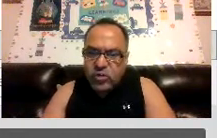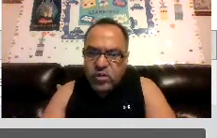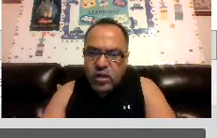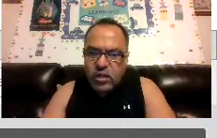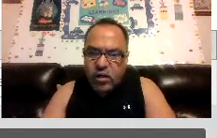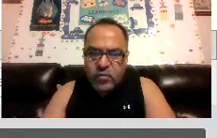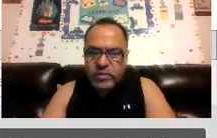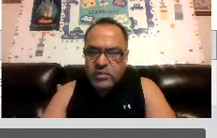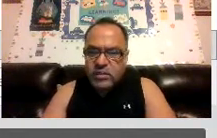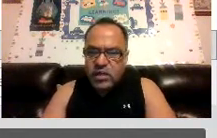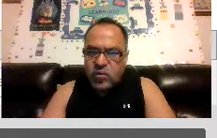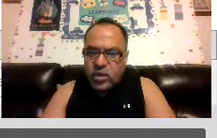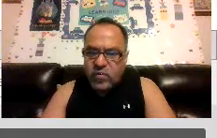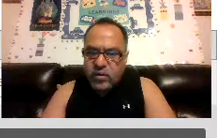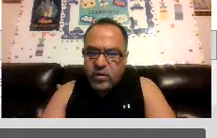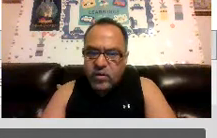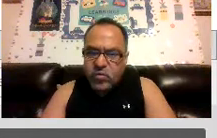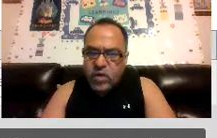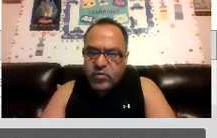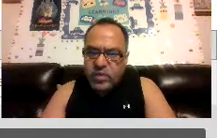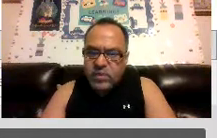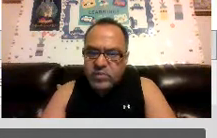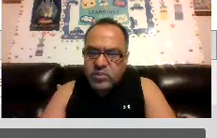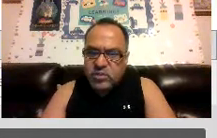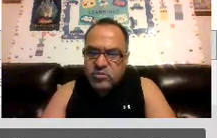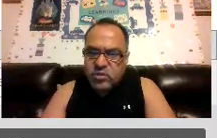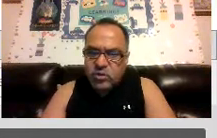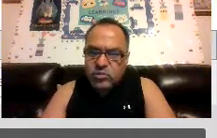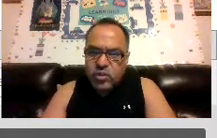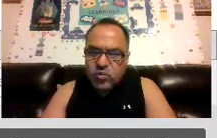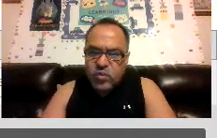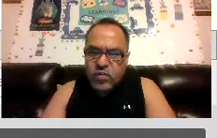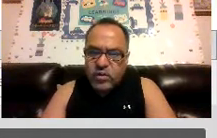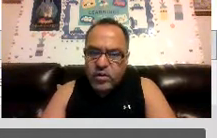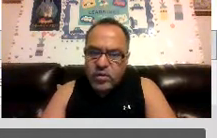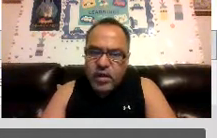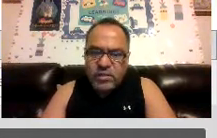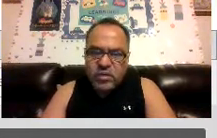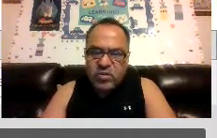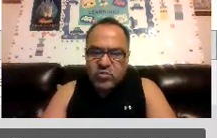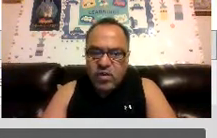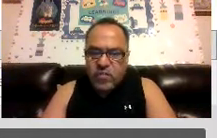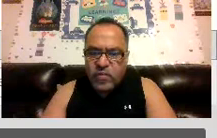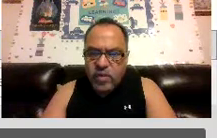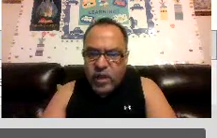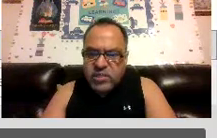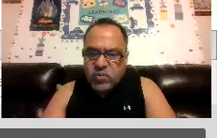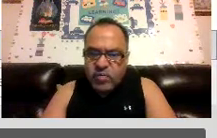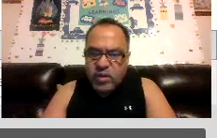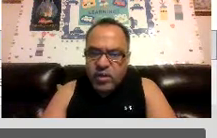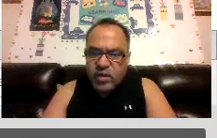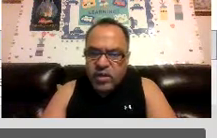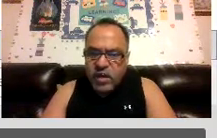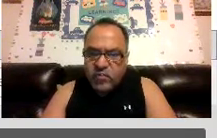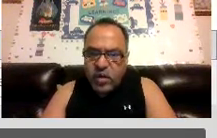have good luck always, and whoever keeps these stones close will never again cry tears, for the Apache